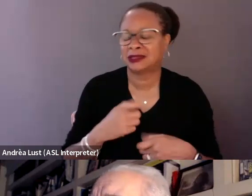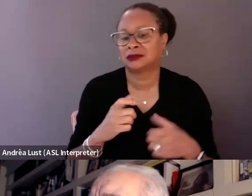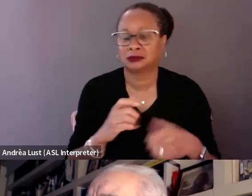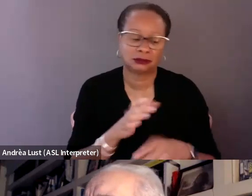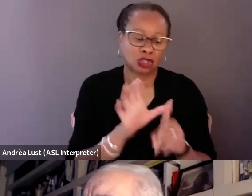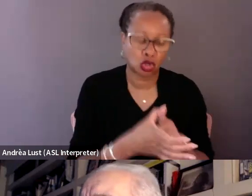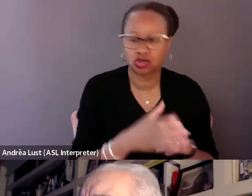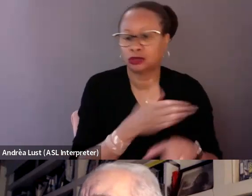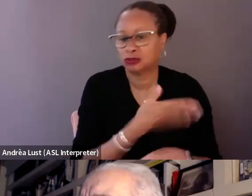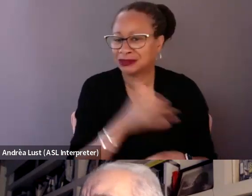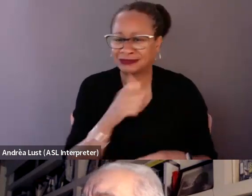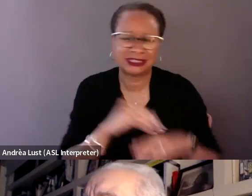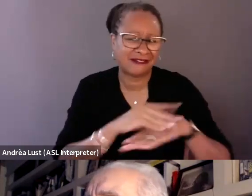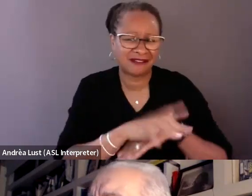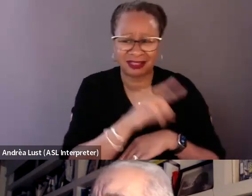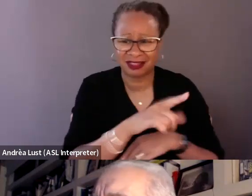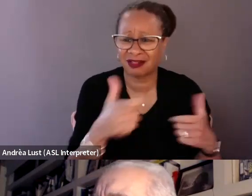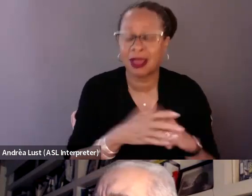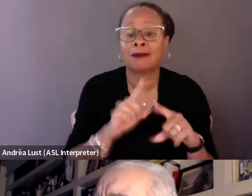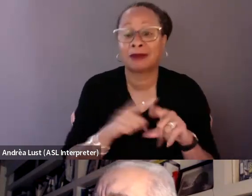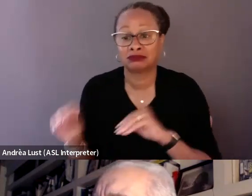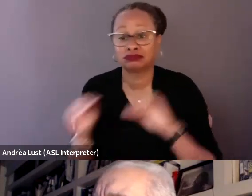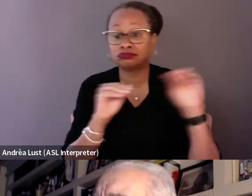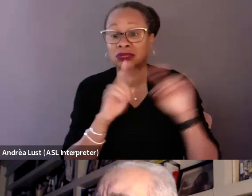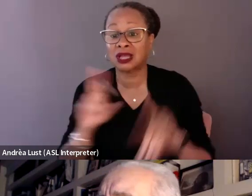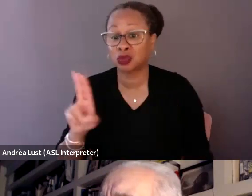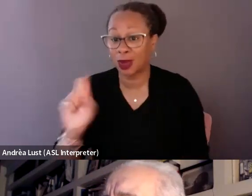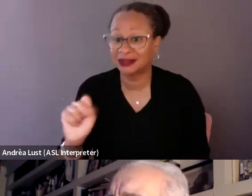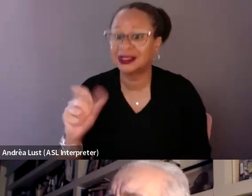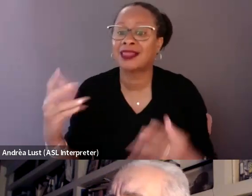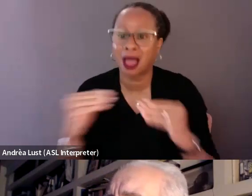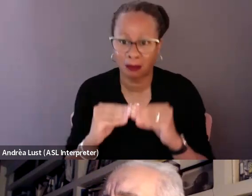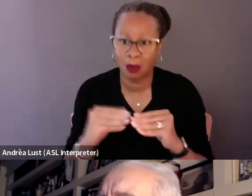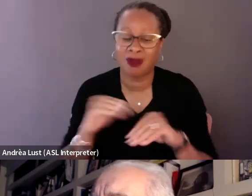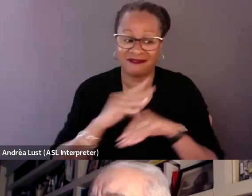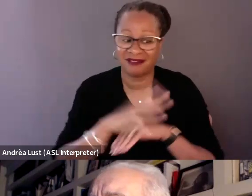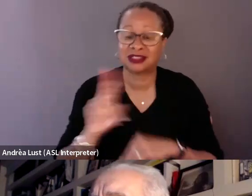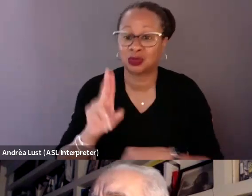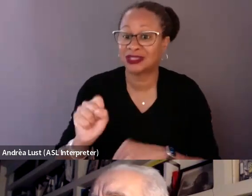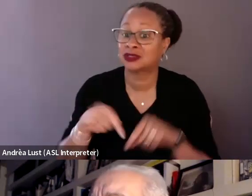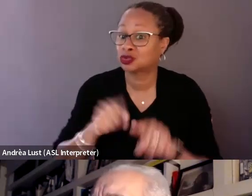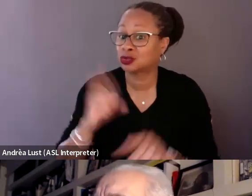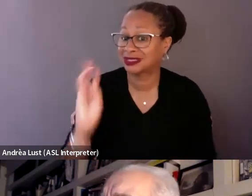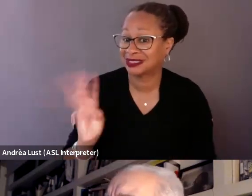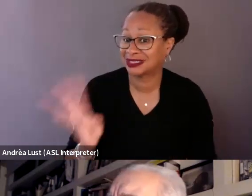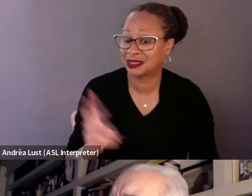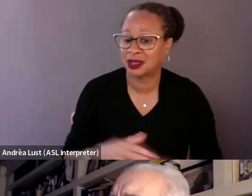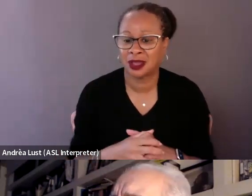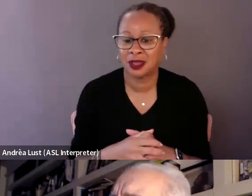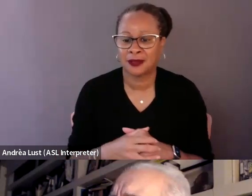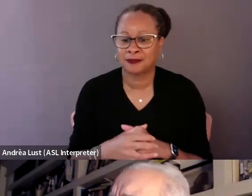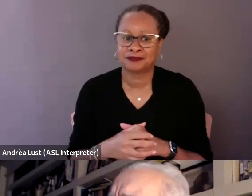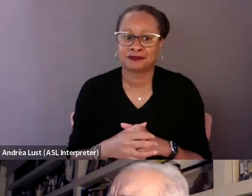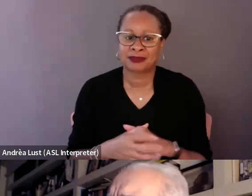did in the American music in the 60s. There was a